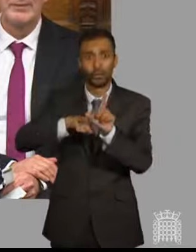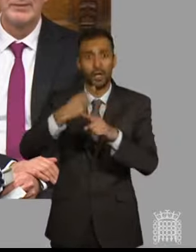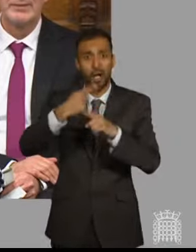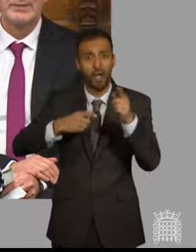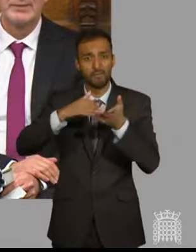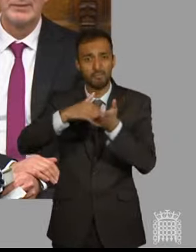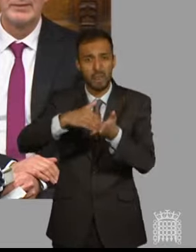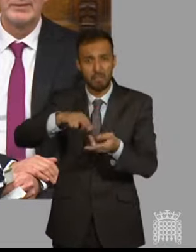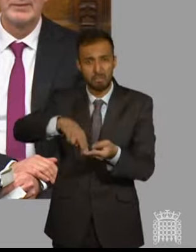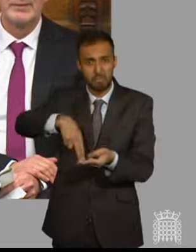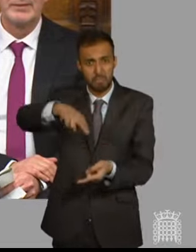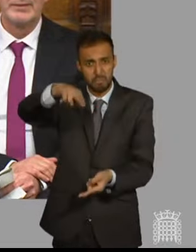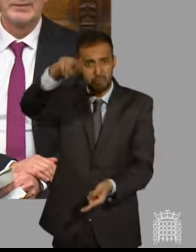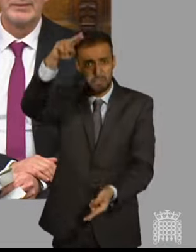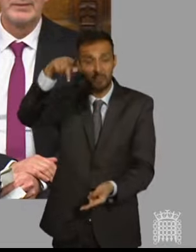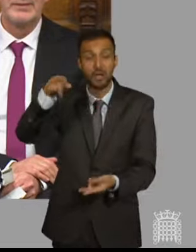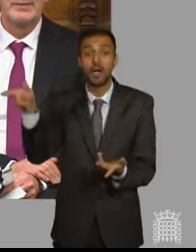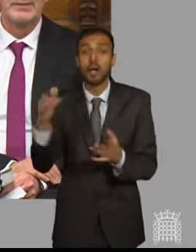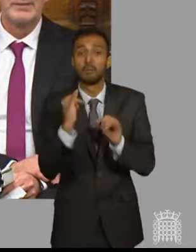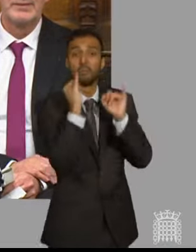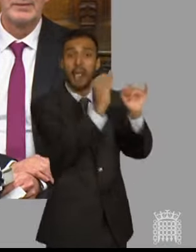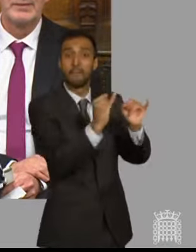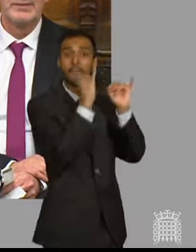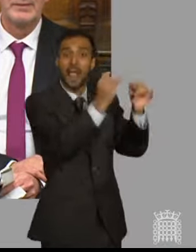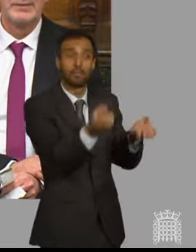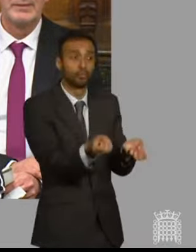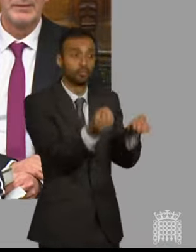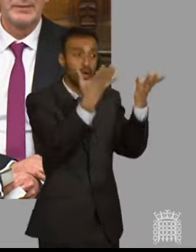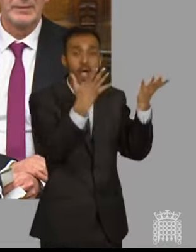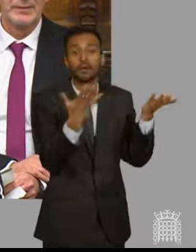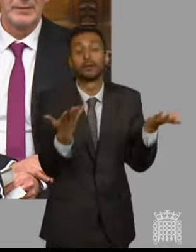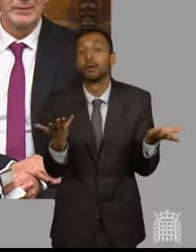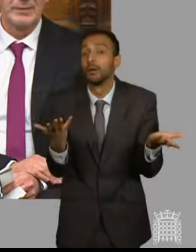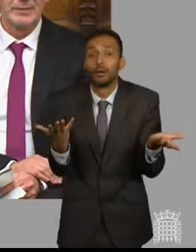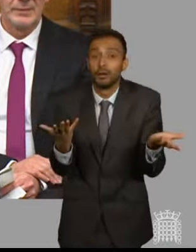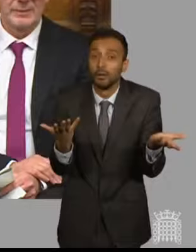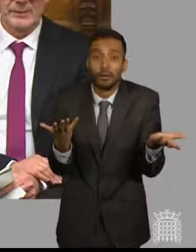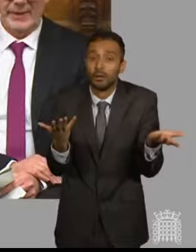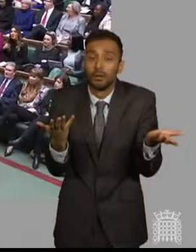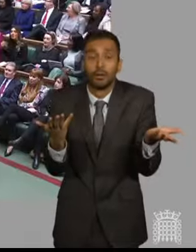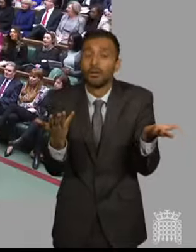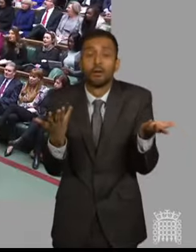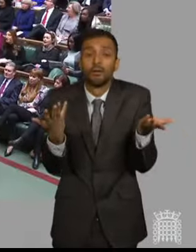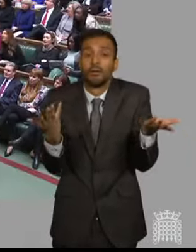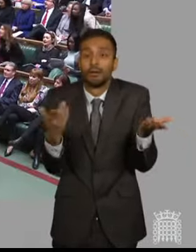years of Tories, who can possibly say the NHS is better off?